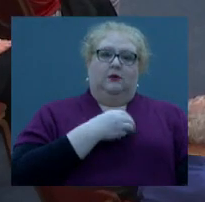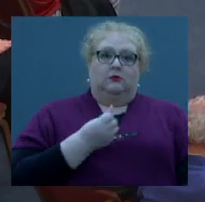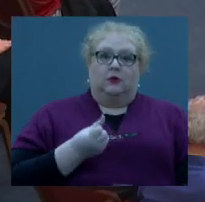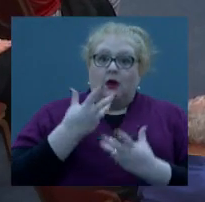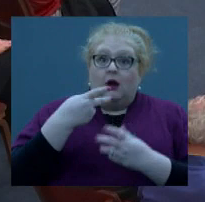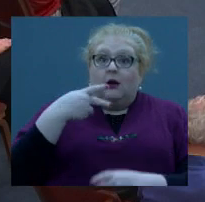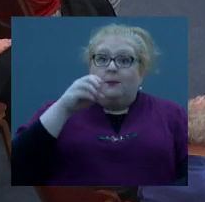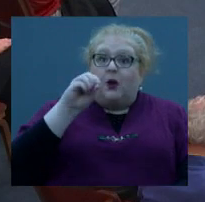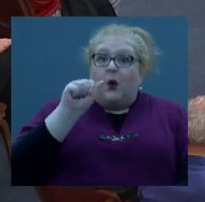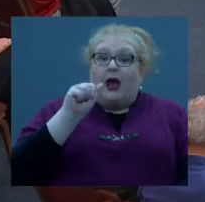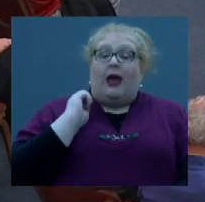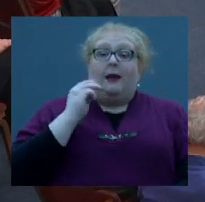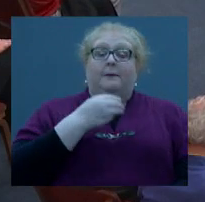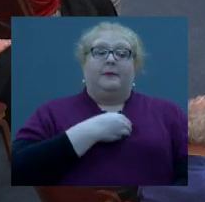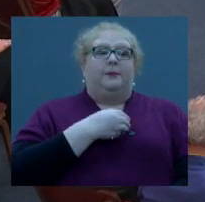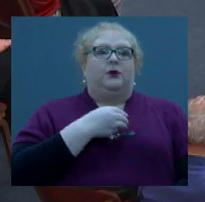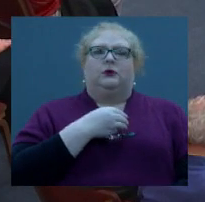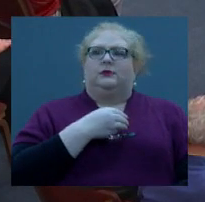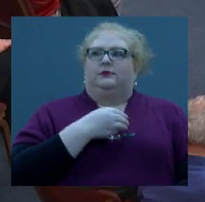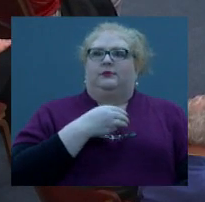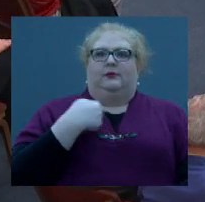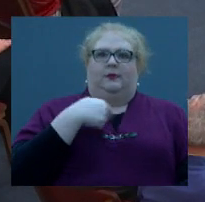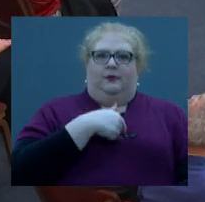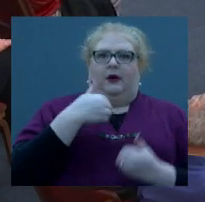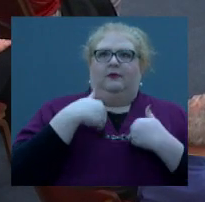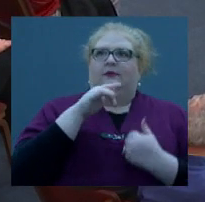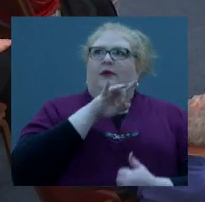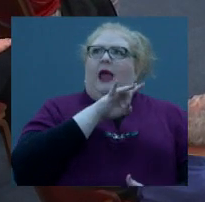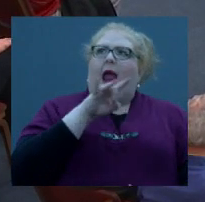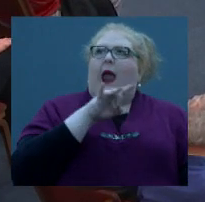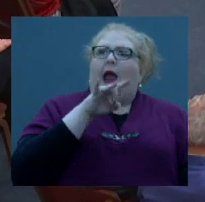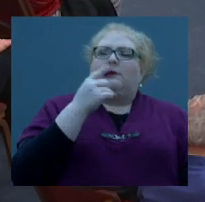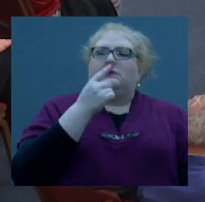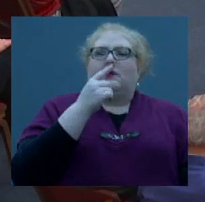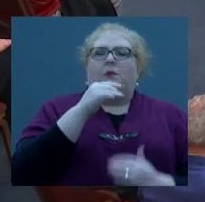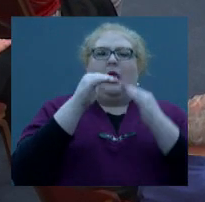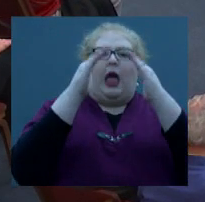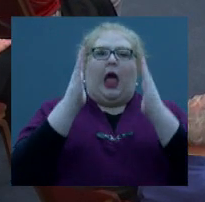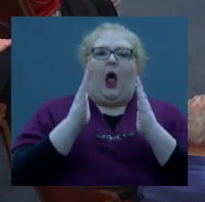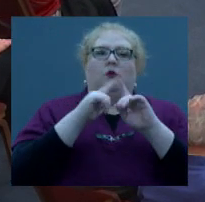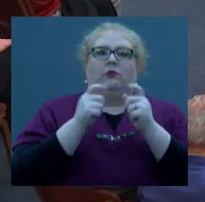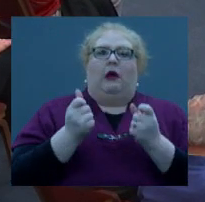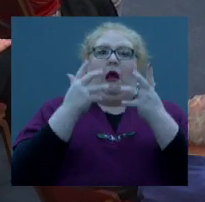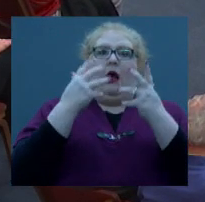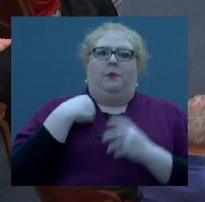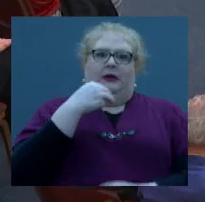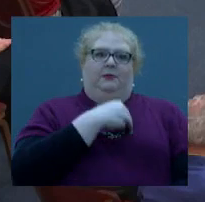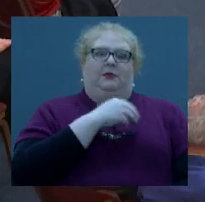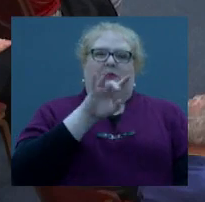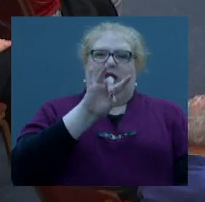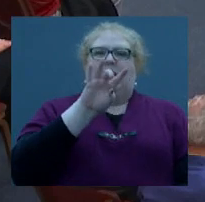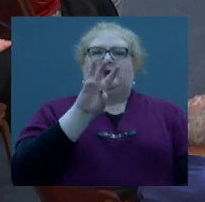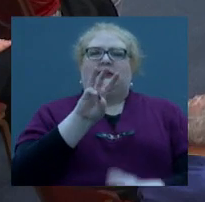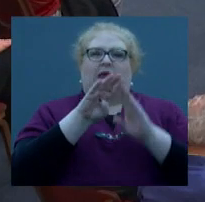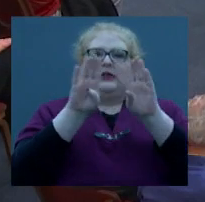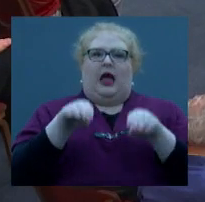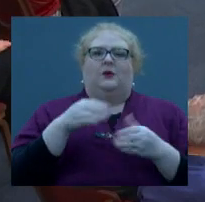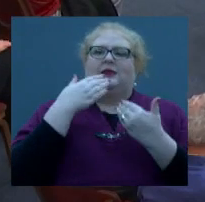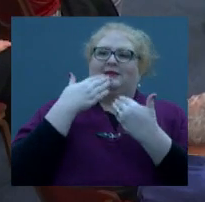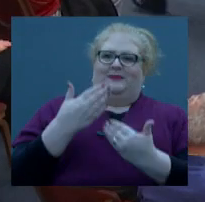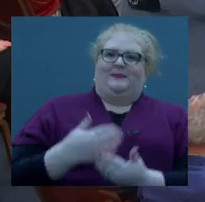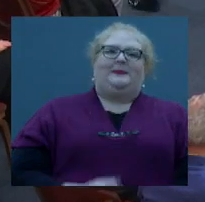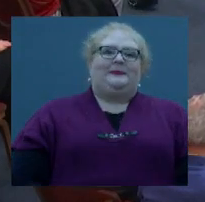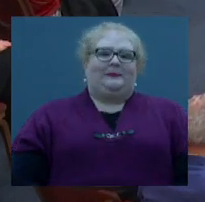how, POA members? I don't know, we have 80-something houses, but I don't know how many members total, 86 houses. Okay. Thank